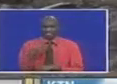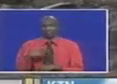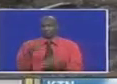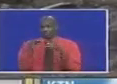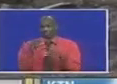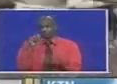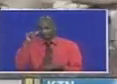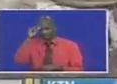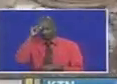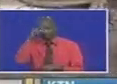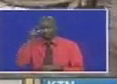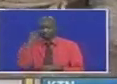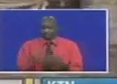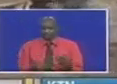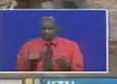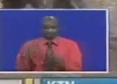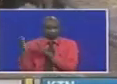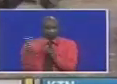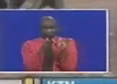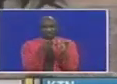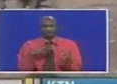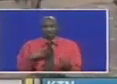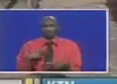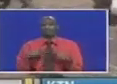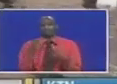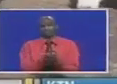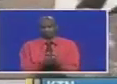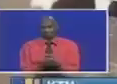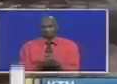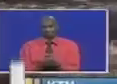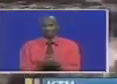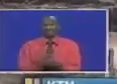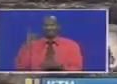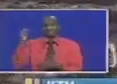government to turn its attention to their plight. Wilkis Tanyabwa, KTN.